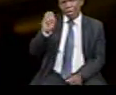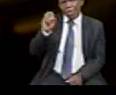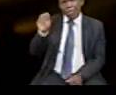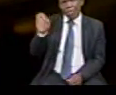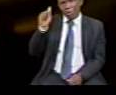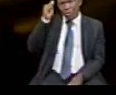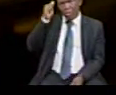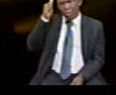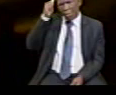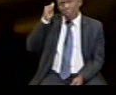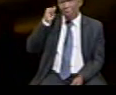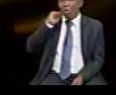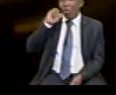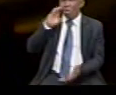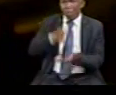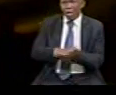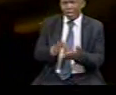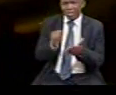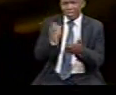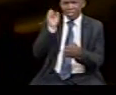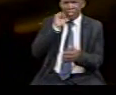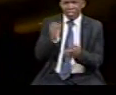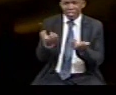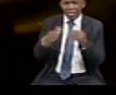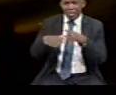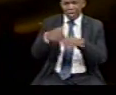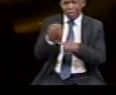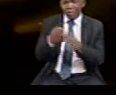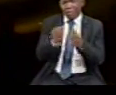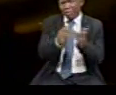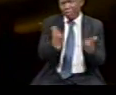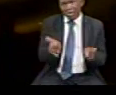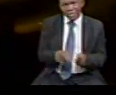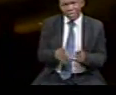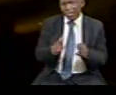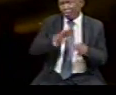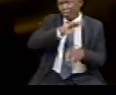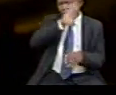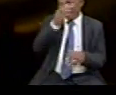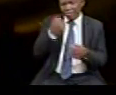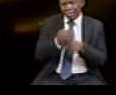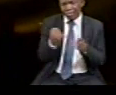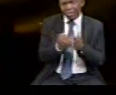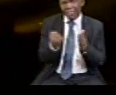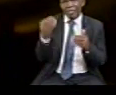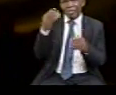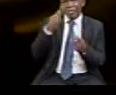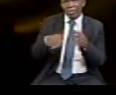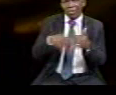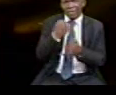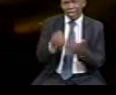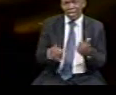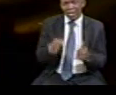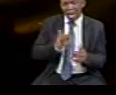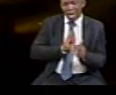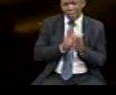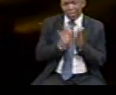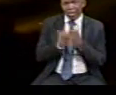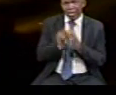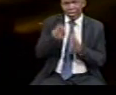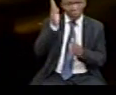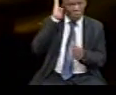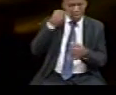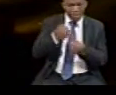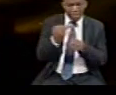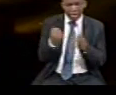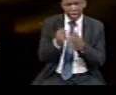Sodom, but he never got to the place he was supposed to get to. You are born again now. Make sure heaven is your destination. You will get there in Jesus' name. I will